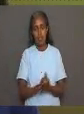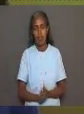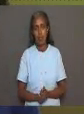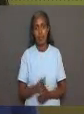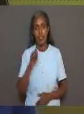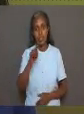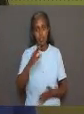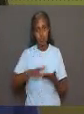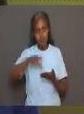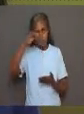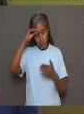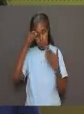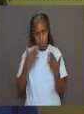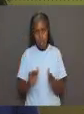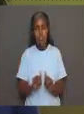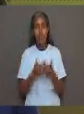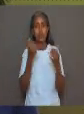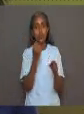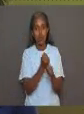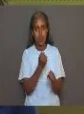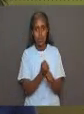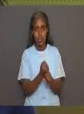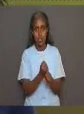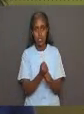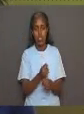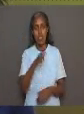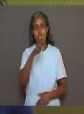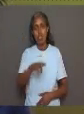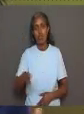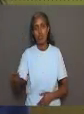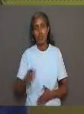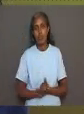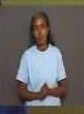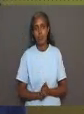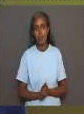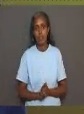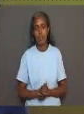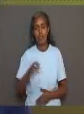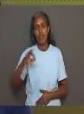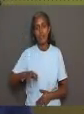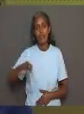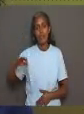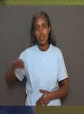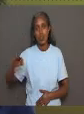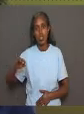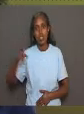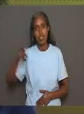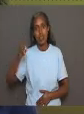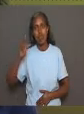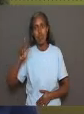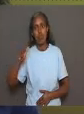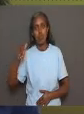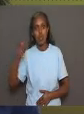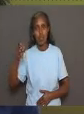data. You have learned how to construct a histogram, a